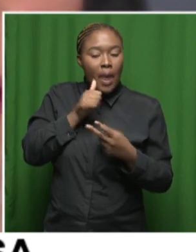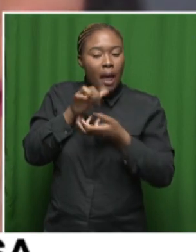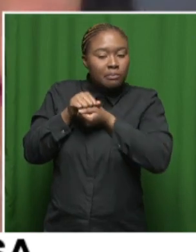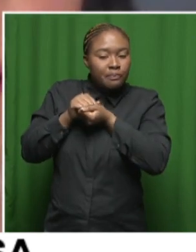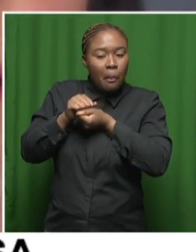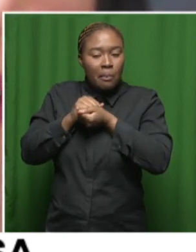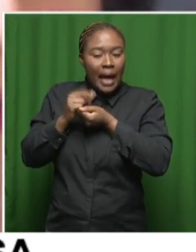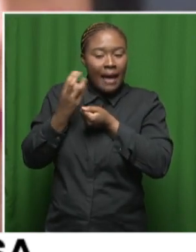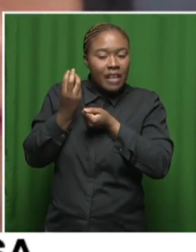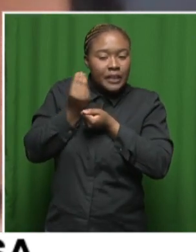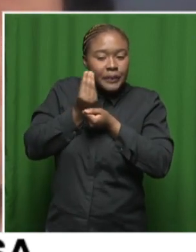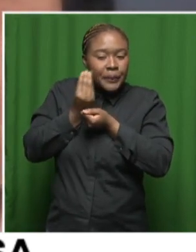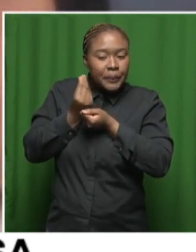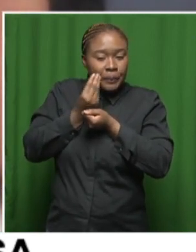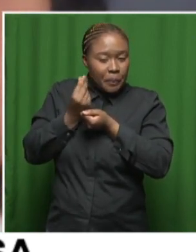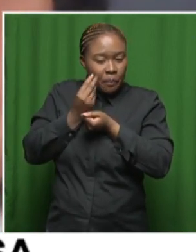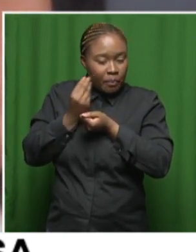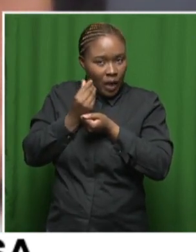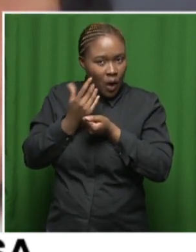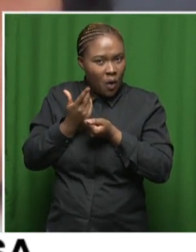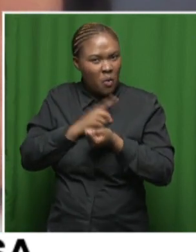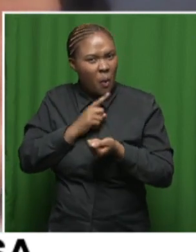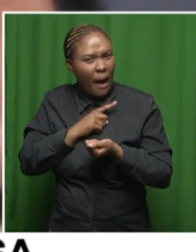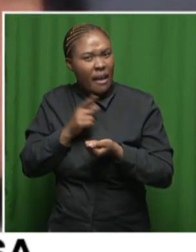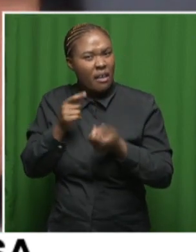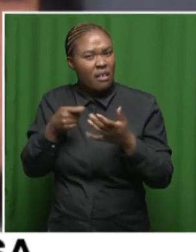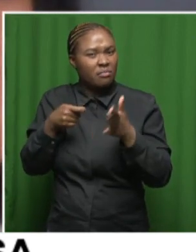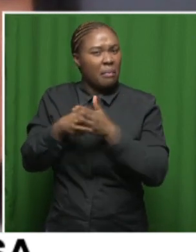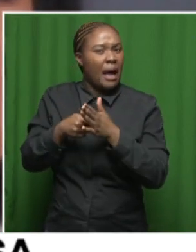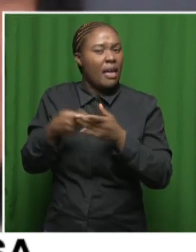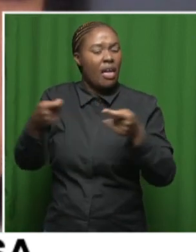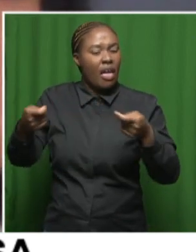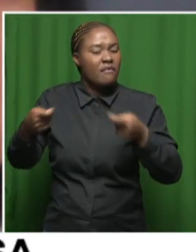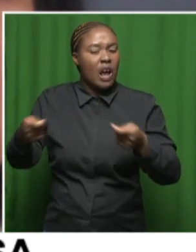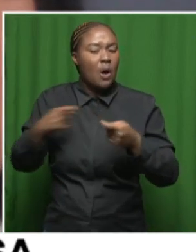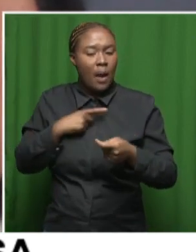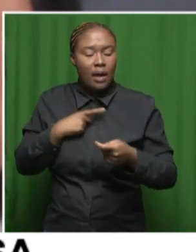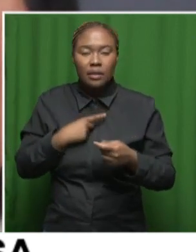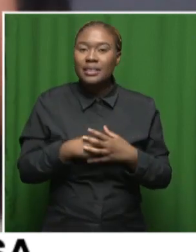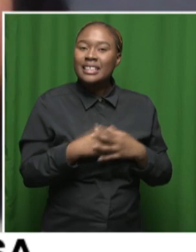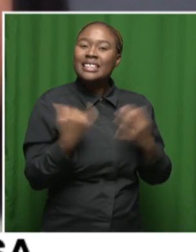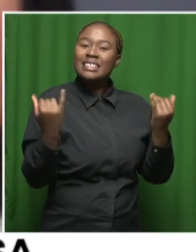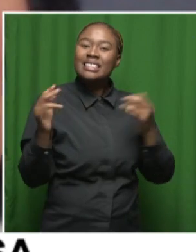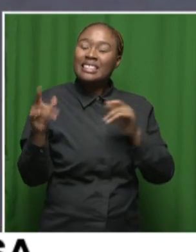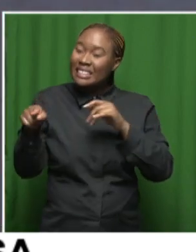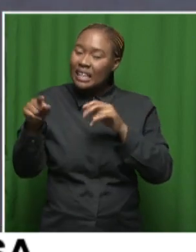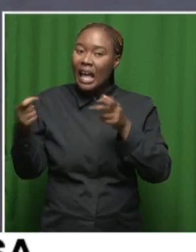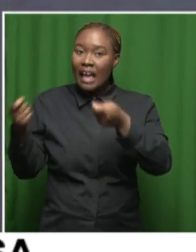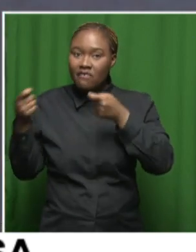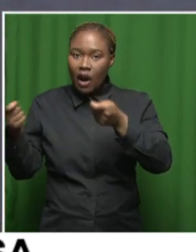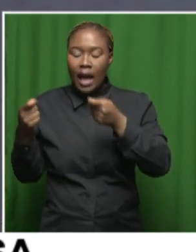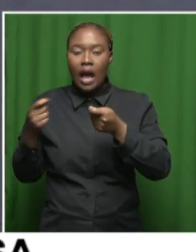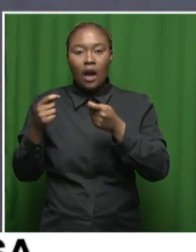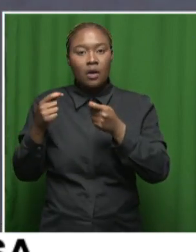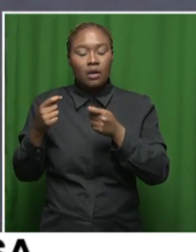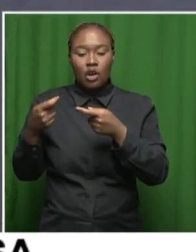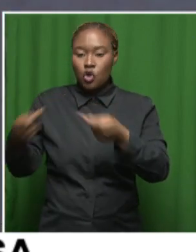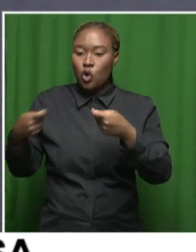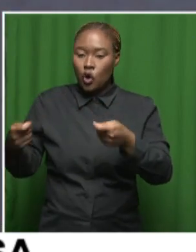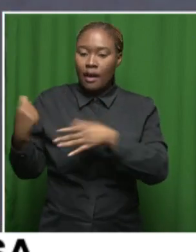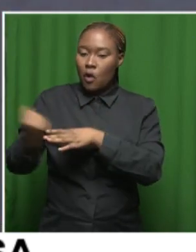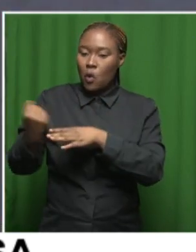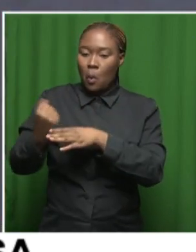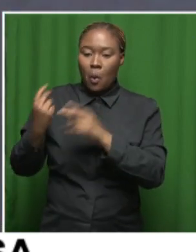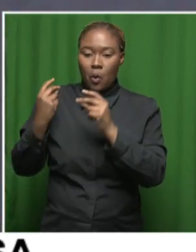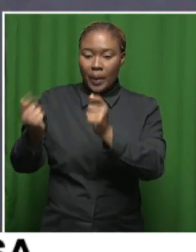I think the thing is it's basically a small convection oven, but it's because it's so small, it cooks really quickly. So you don't need to